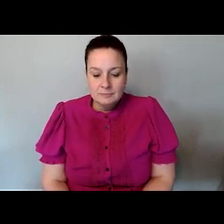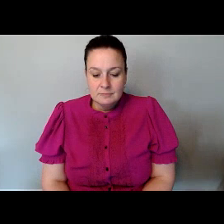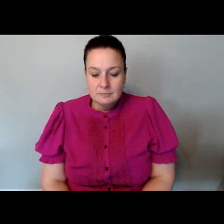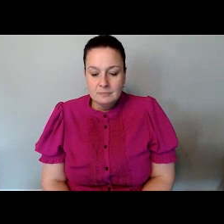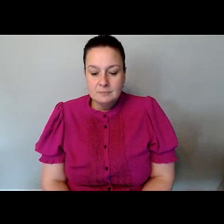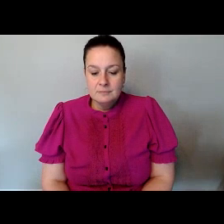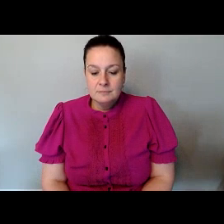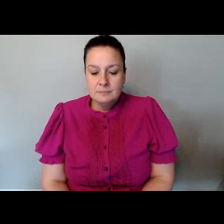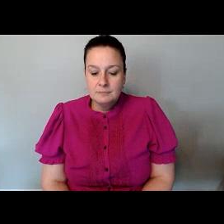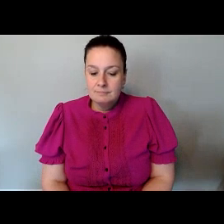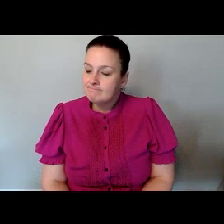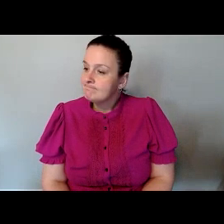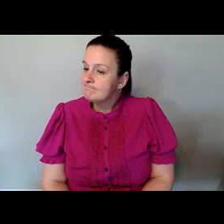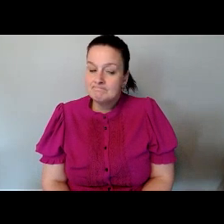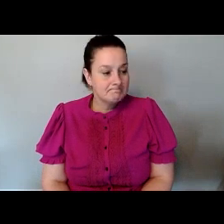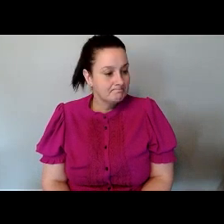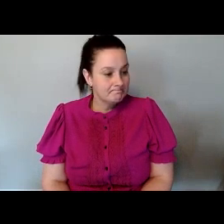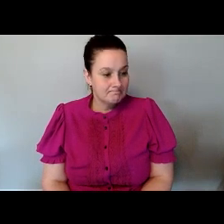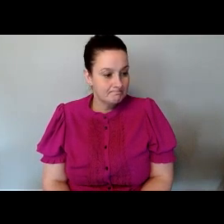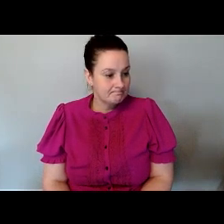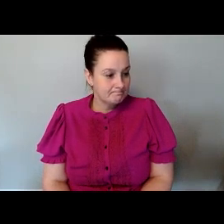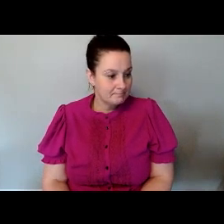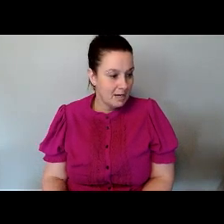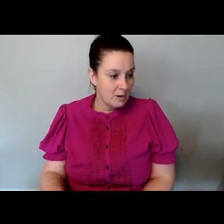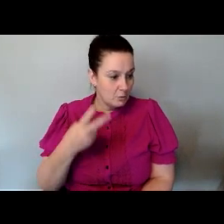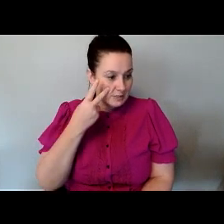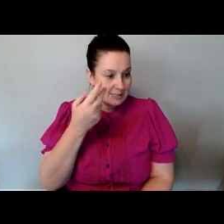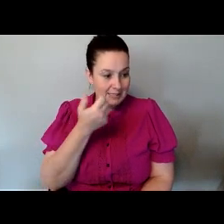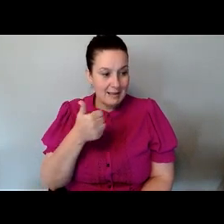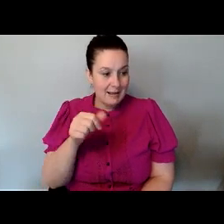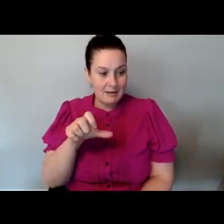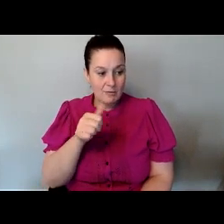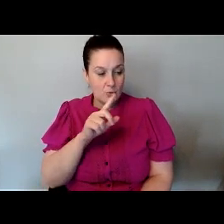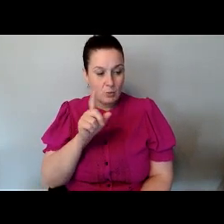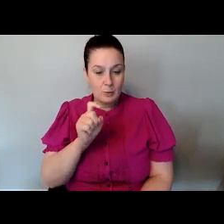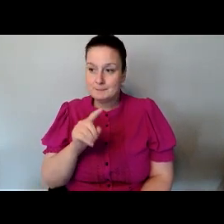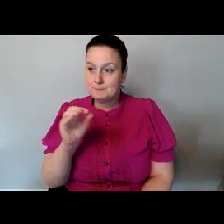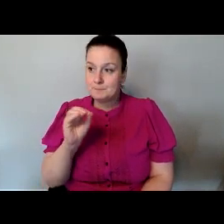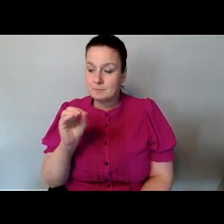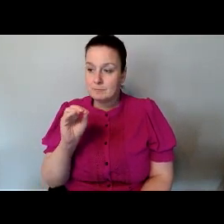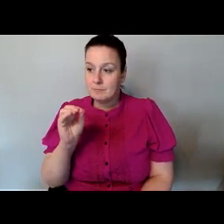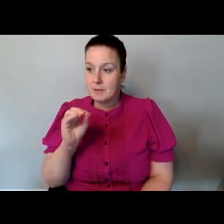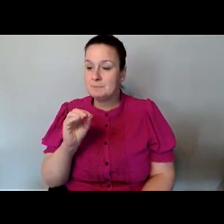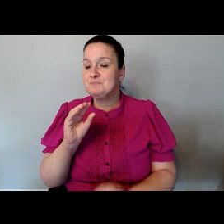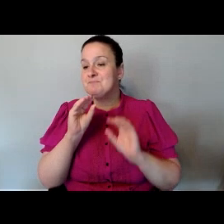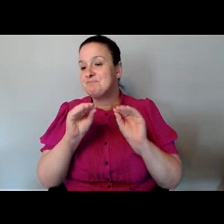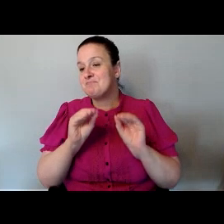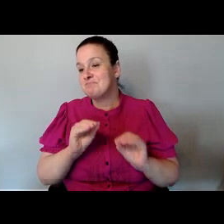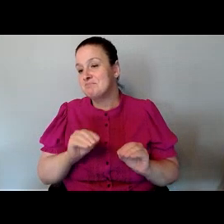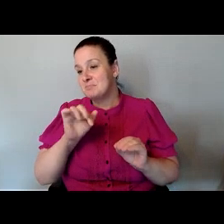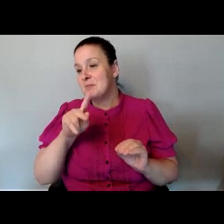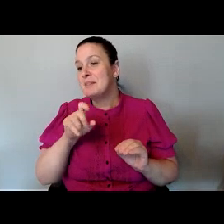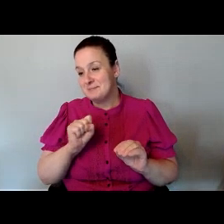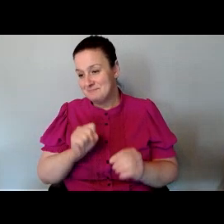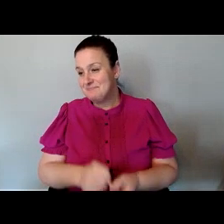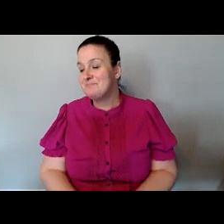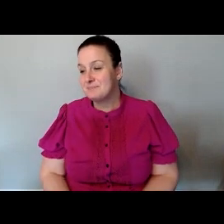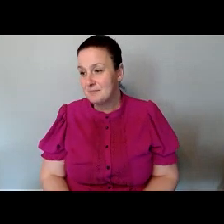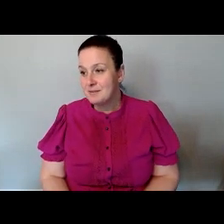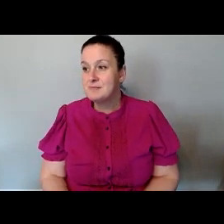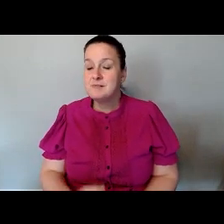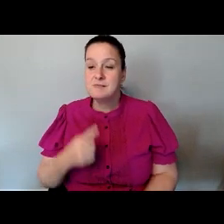I don't see any other questions. Let's see here. And I Dana's just put some links in there. Yeah, you put some links in there for our